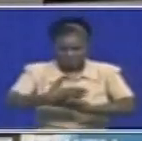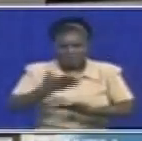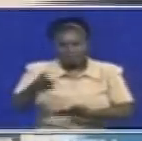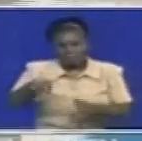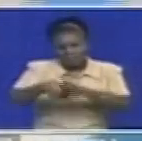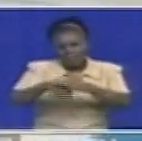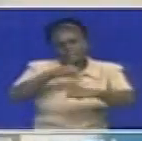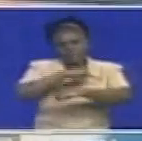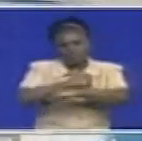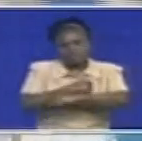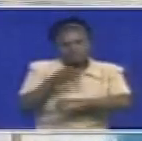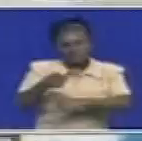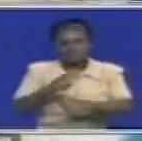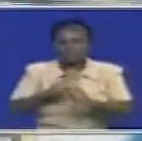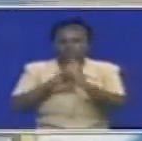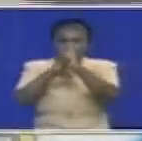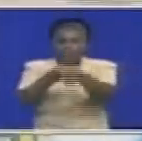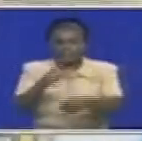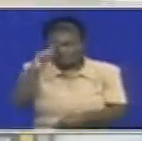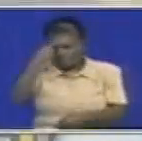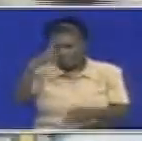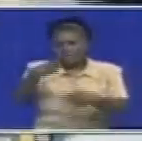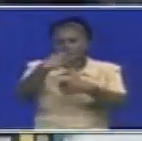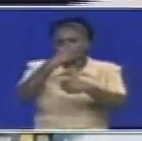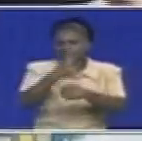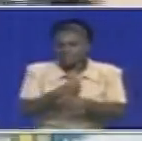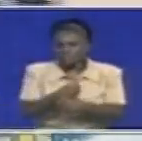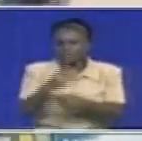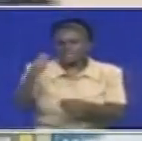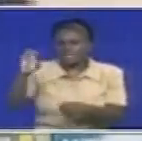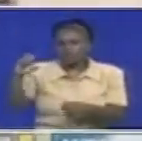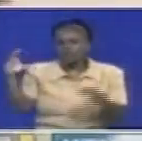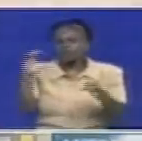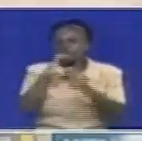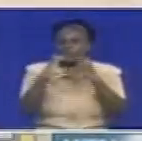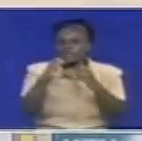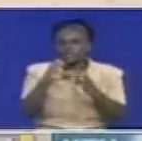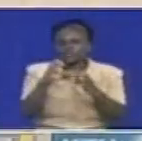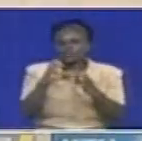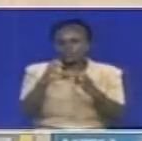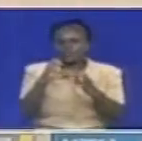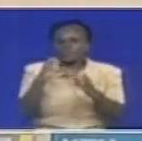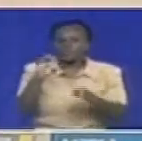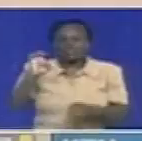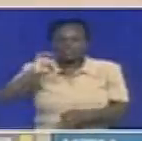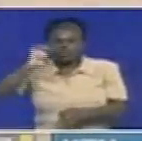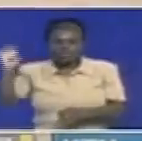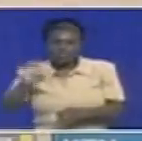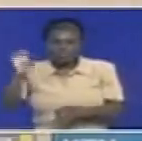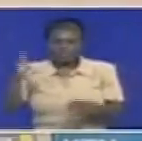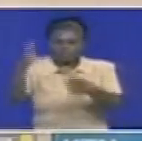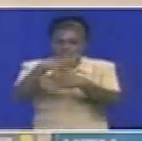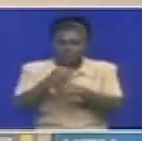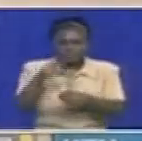primary schools had been awarded to Indian firm Olive Telecommunications PVT Limited. European company HP and